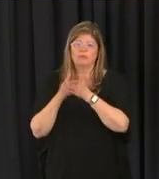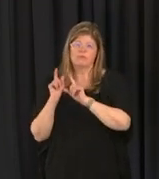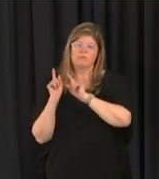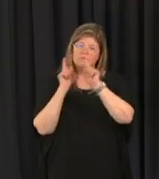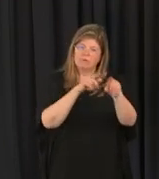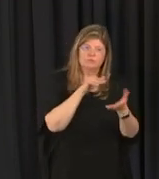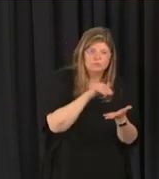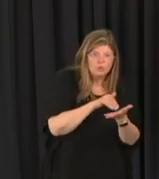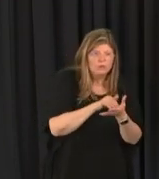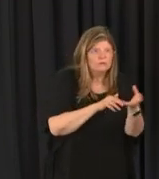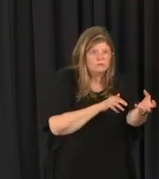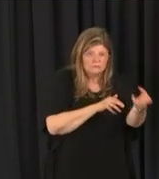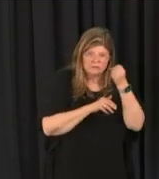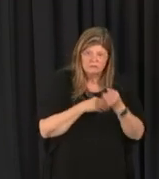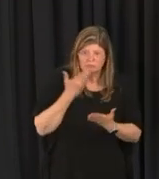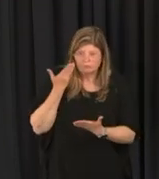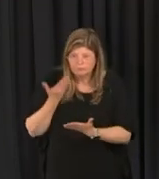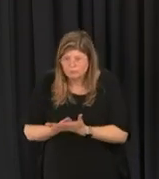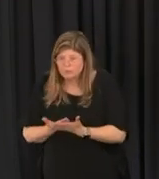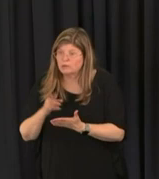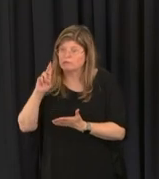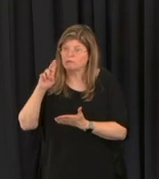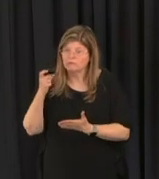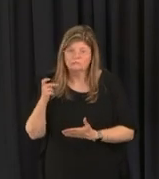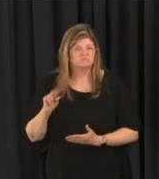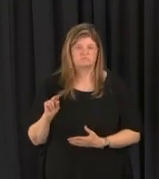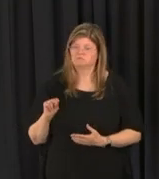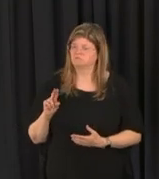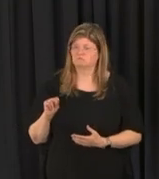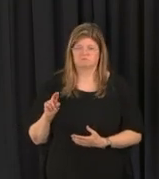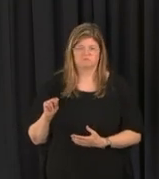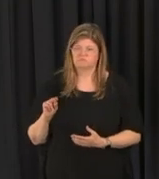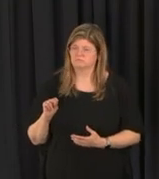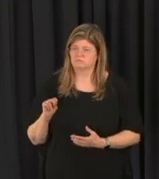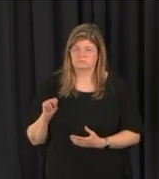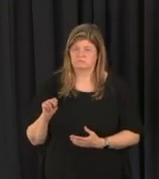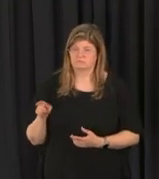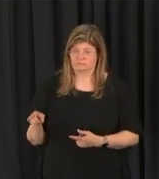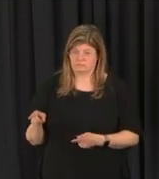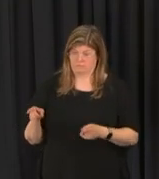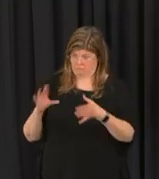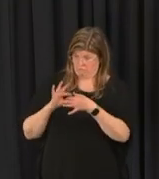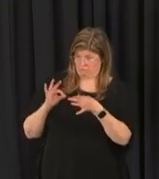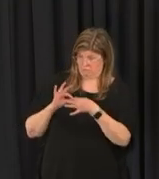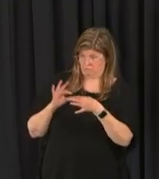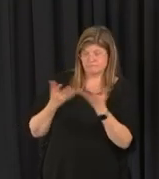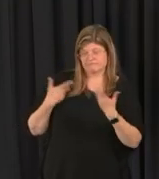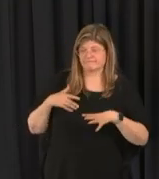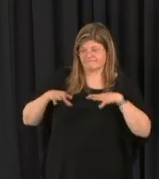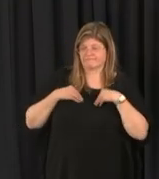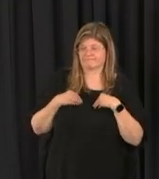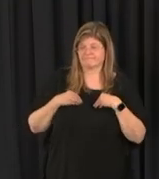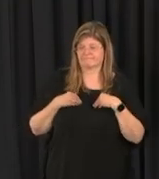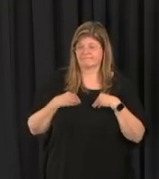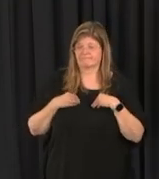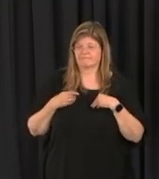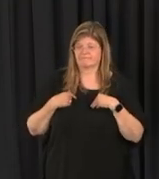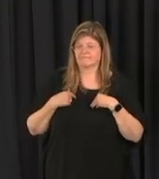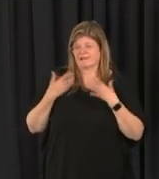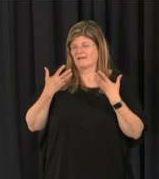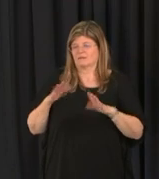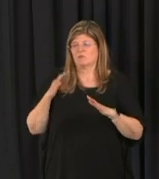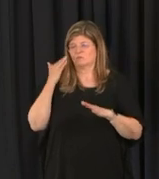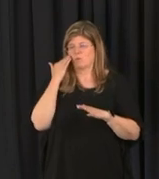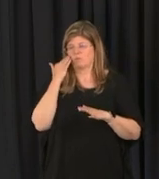provide any proof, to bring prescriptions or anything like that that supports a medical condition that they've attested to. We already know that this will be